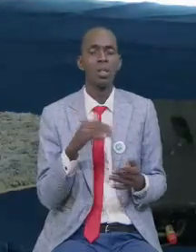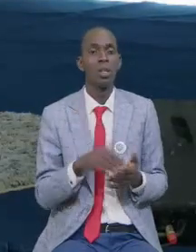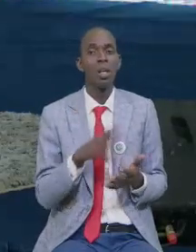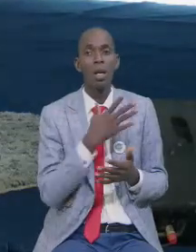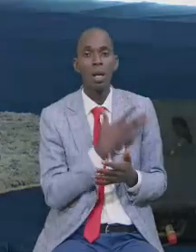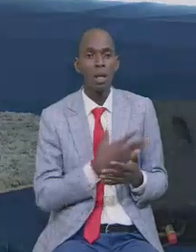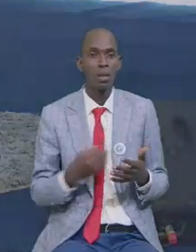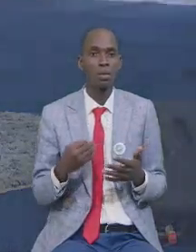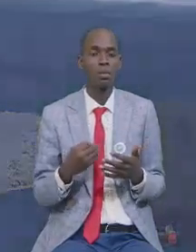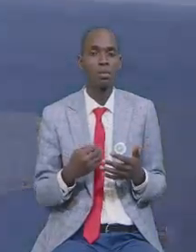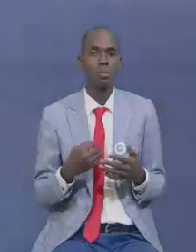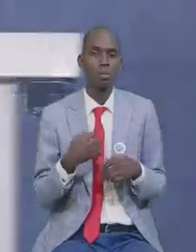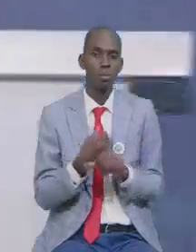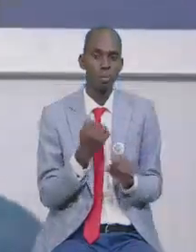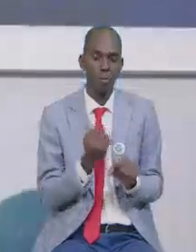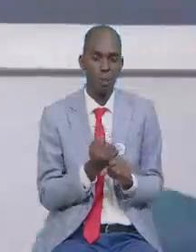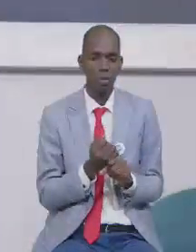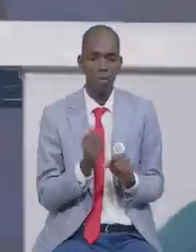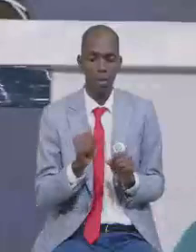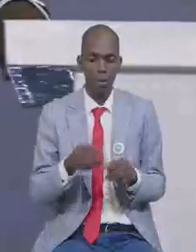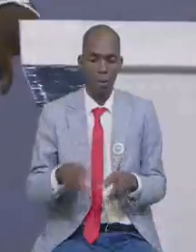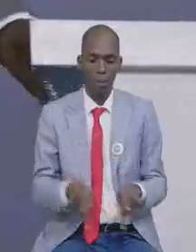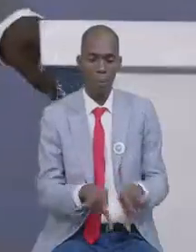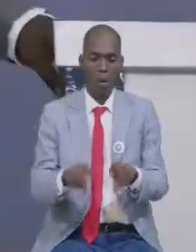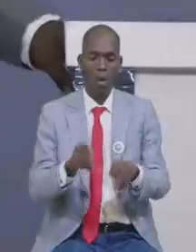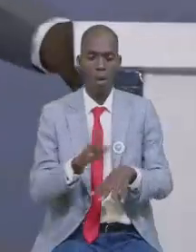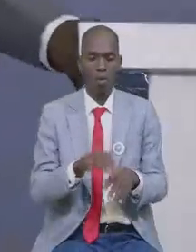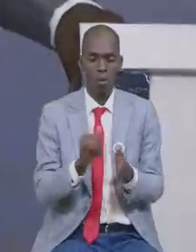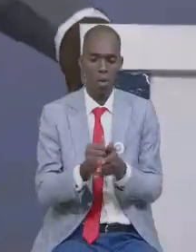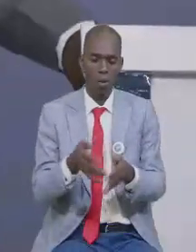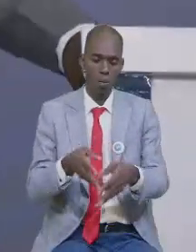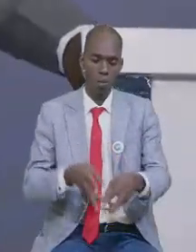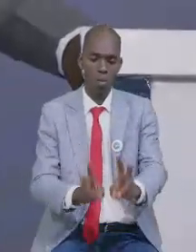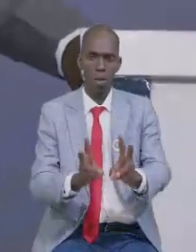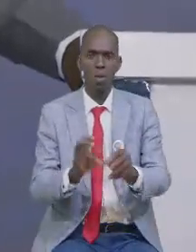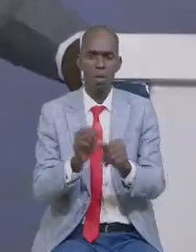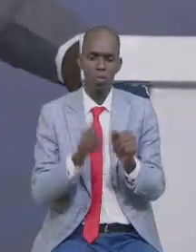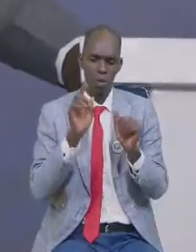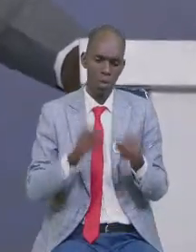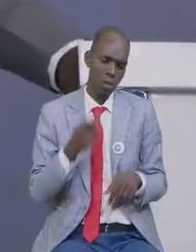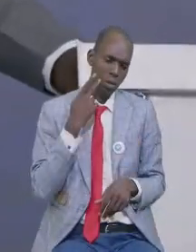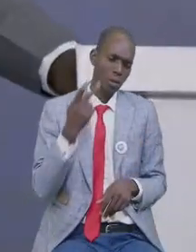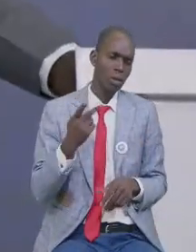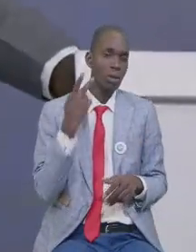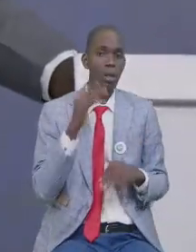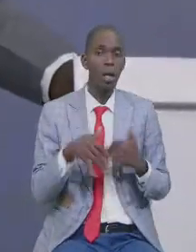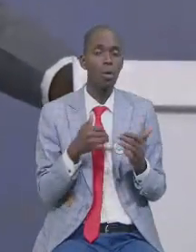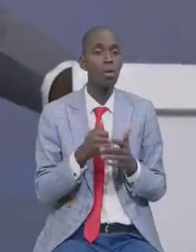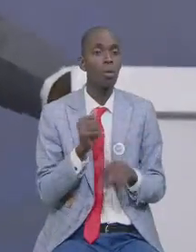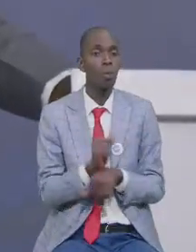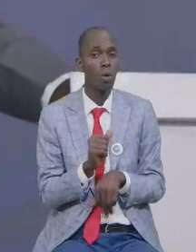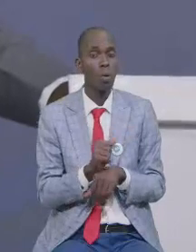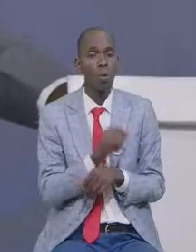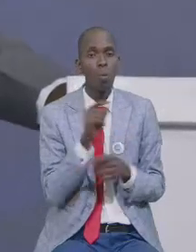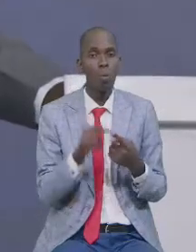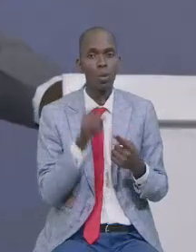he makes a mark on that field. And everybody can see. You see how that works? When you make